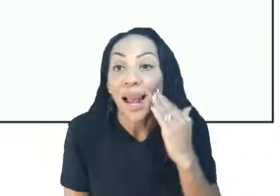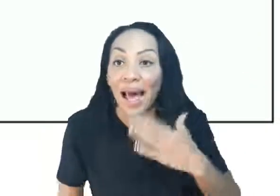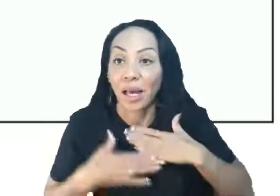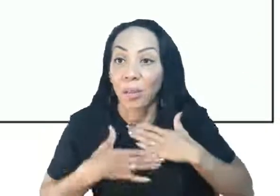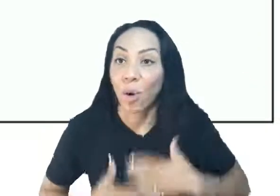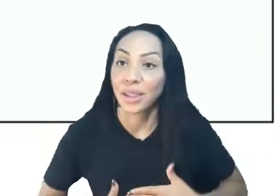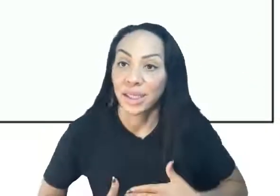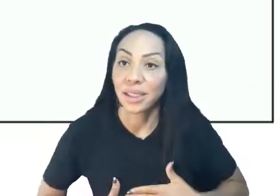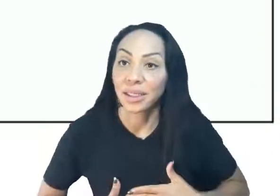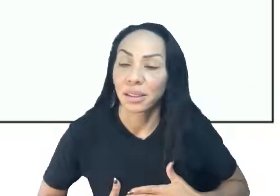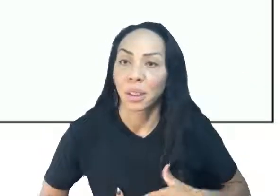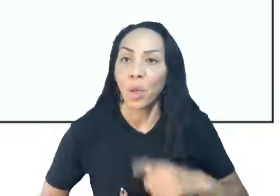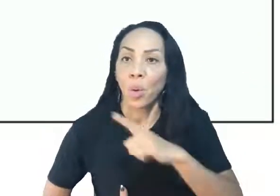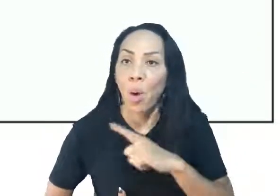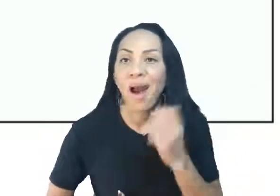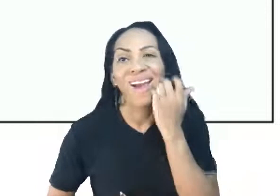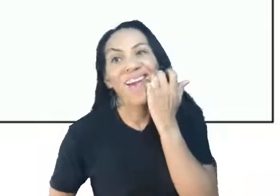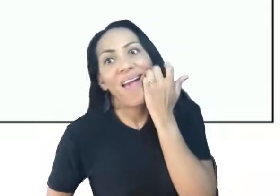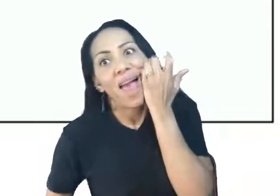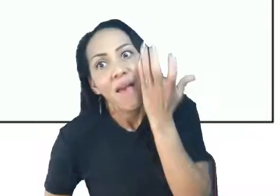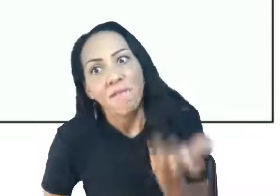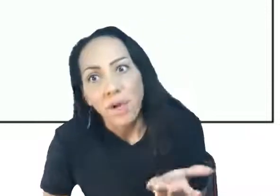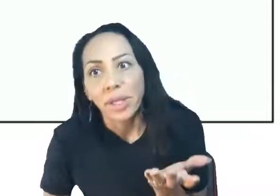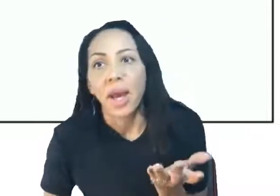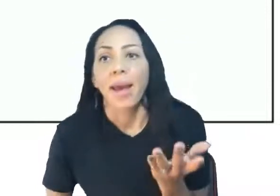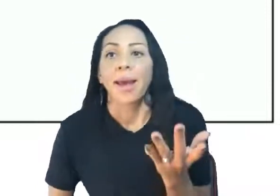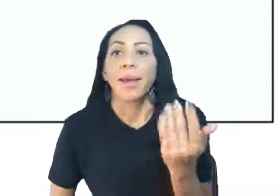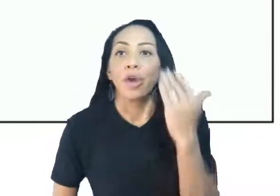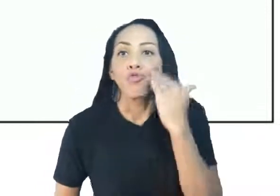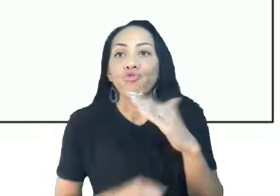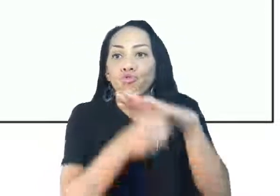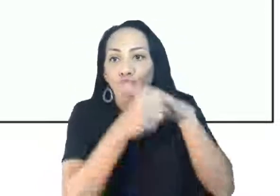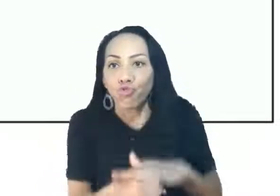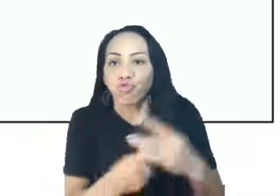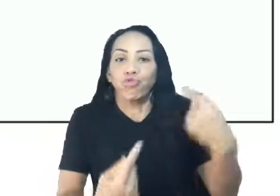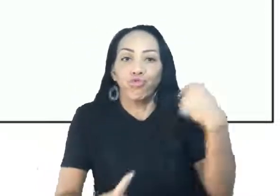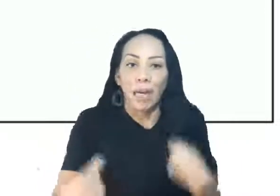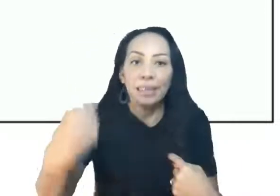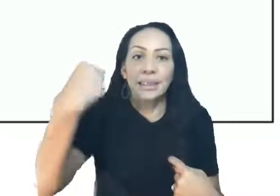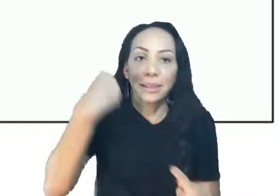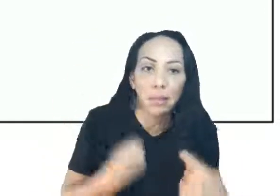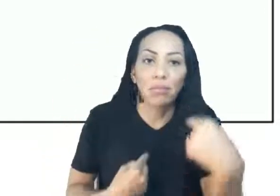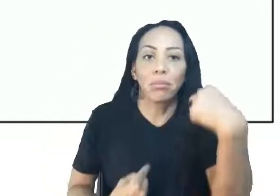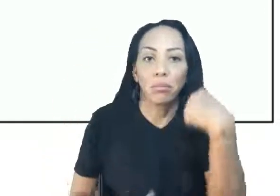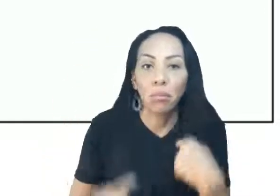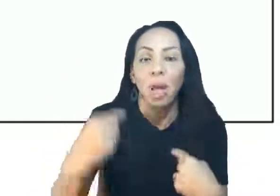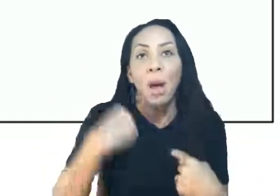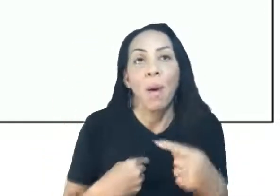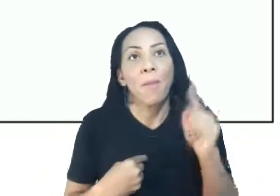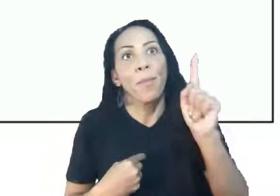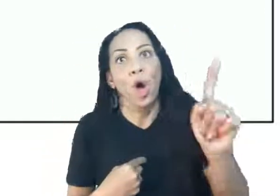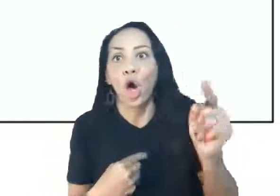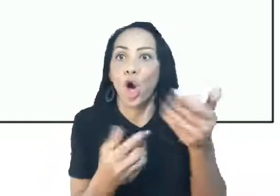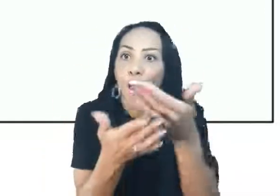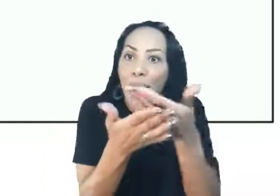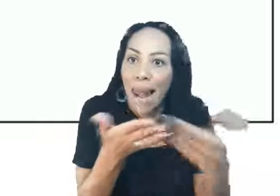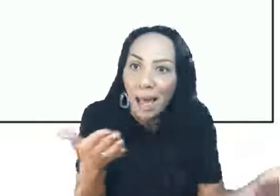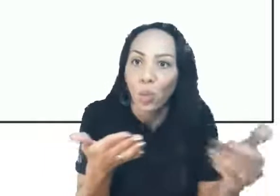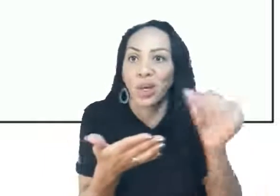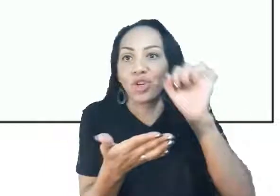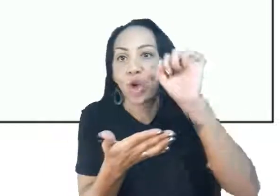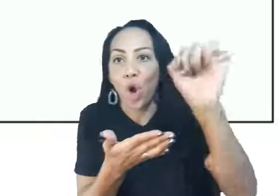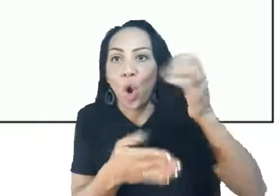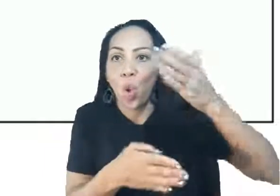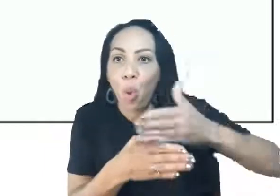encountering systemic racism. But I've been really inspired by her work and her language that she uses to talk about